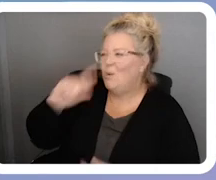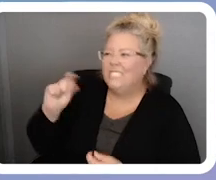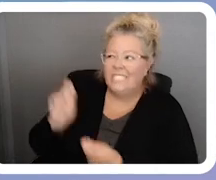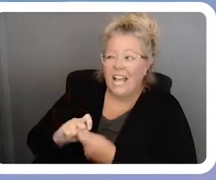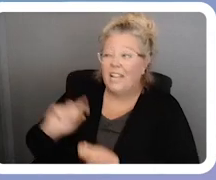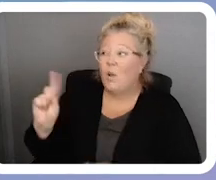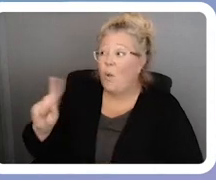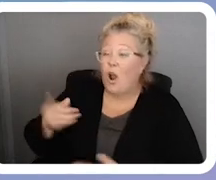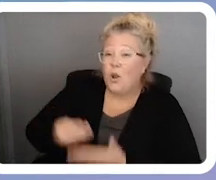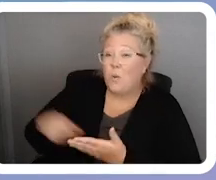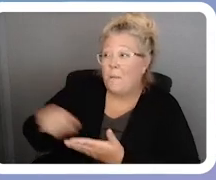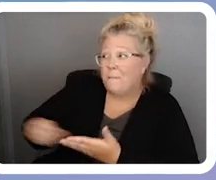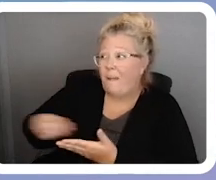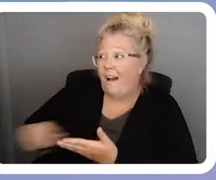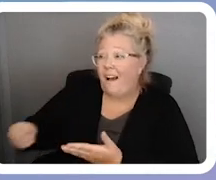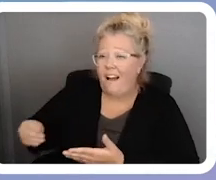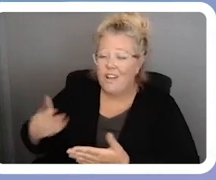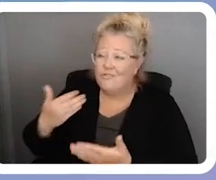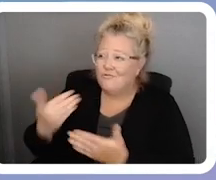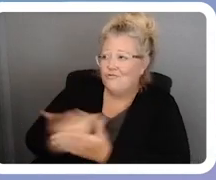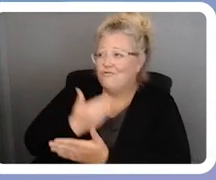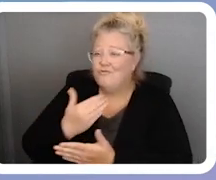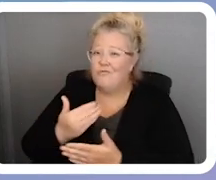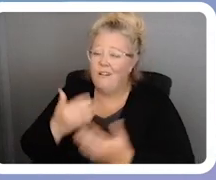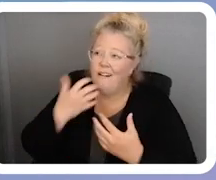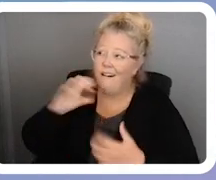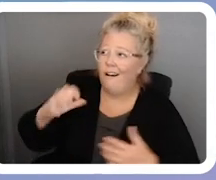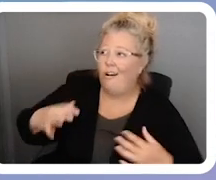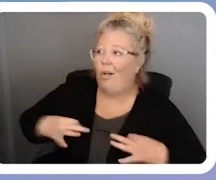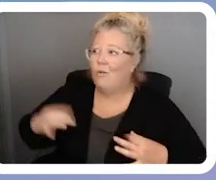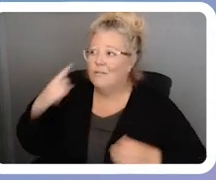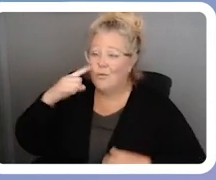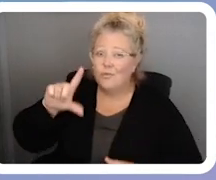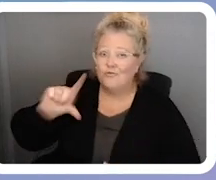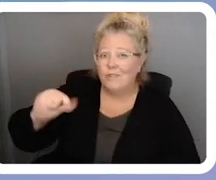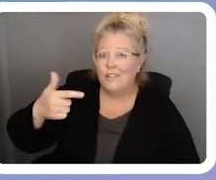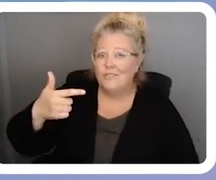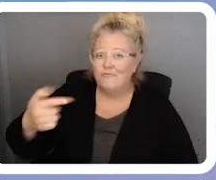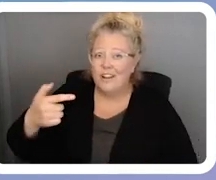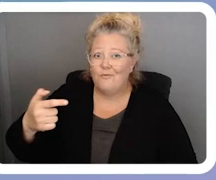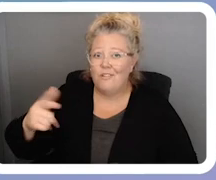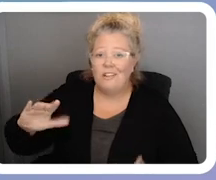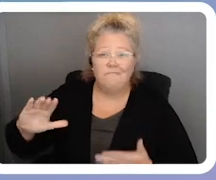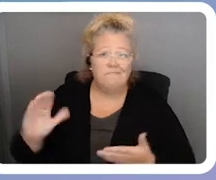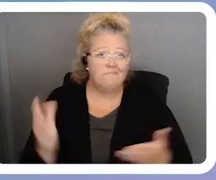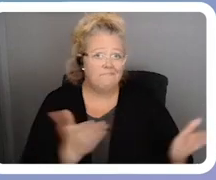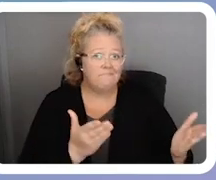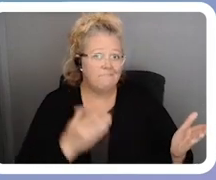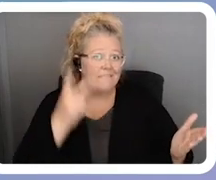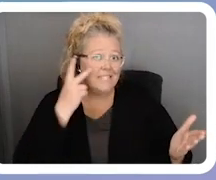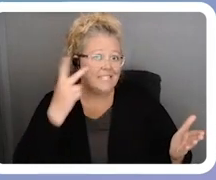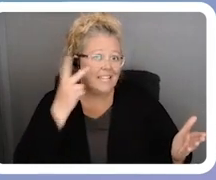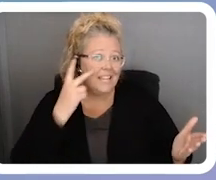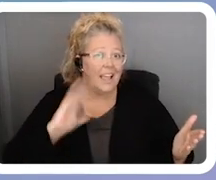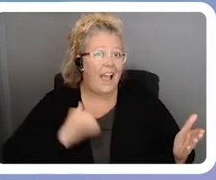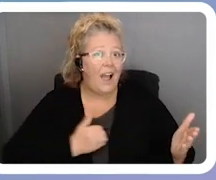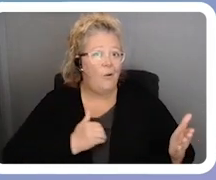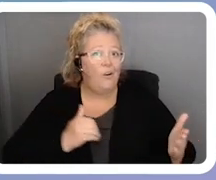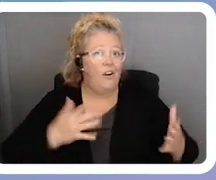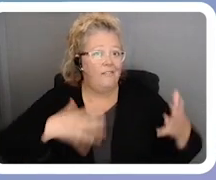you can pick up the hottest item for summer 2021. That's right. Well, let's send it over to our fierce